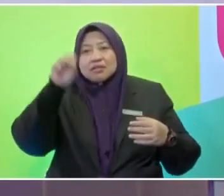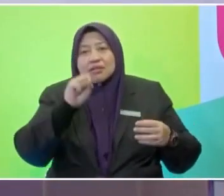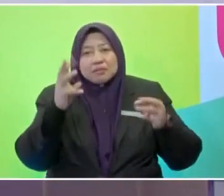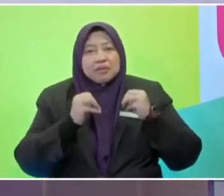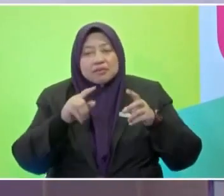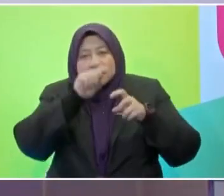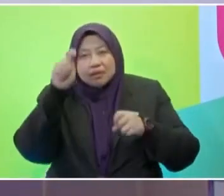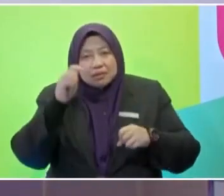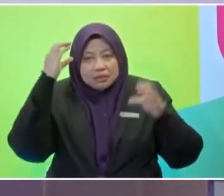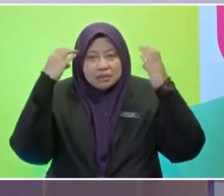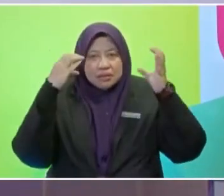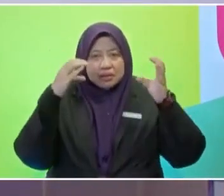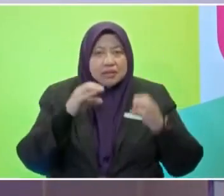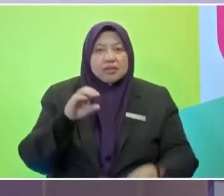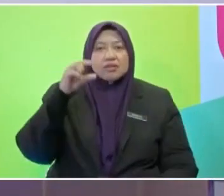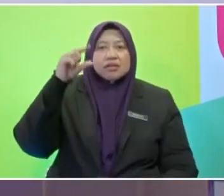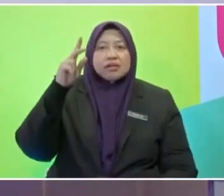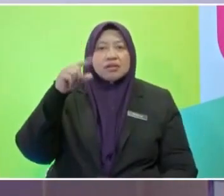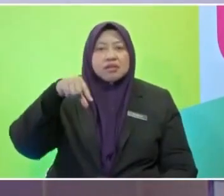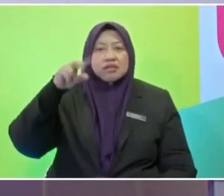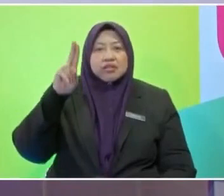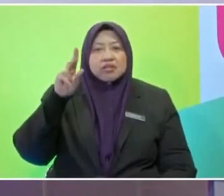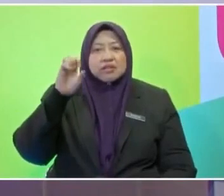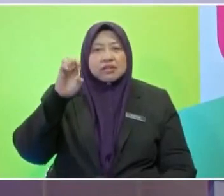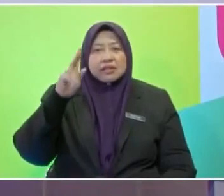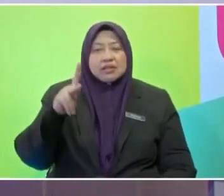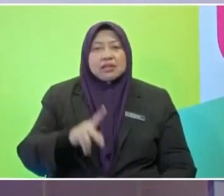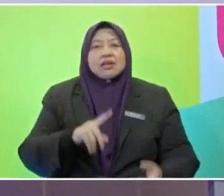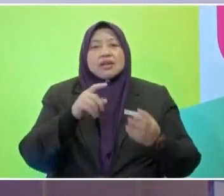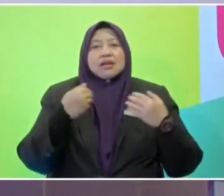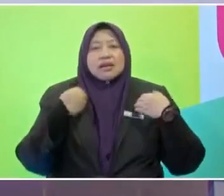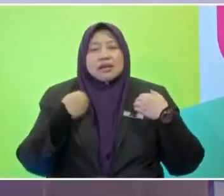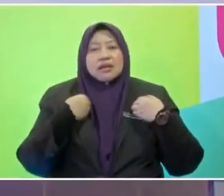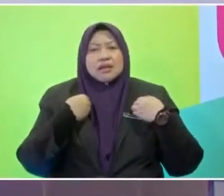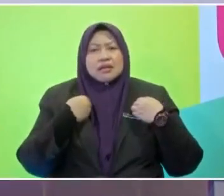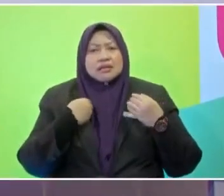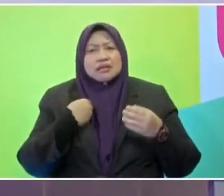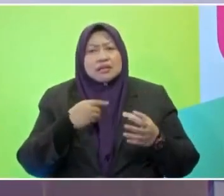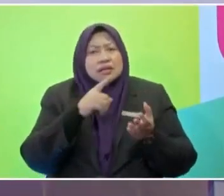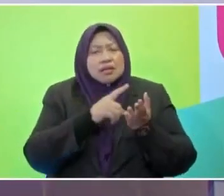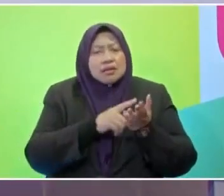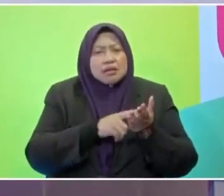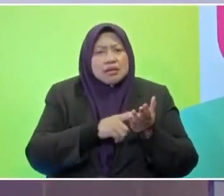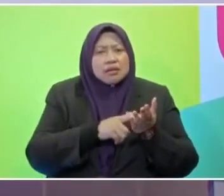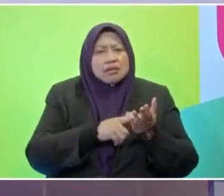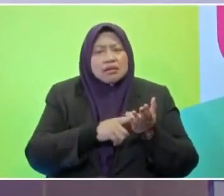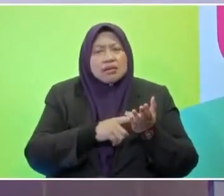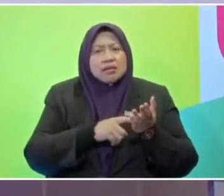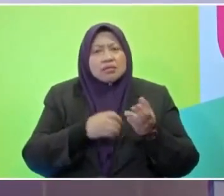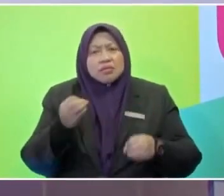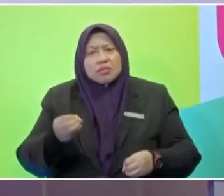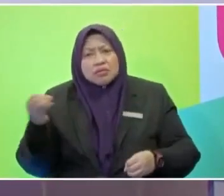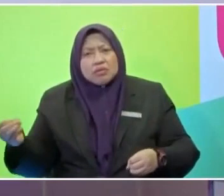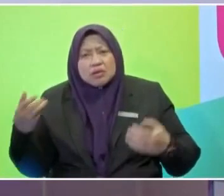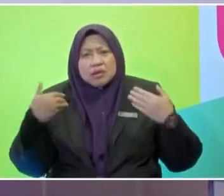our science DLP teacher for today. Now, Mr. Quek, there are some cases where I see objects. They have